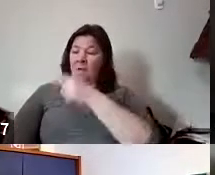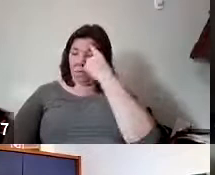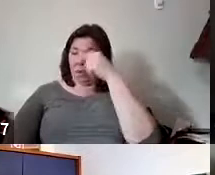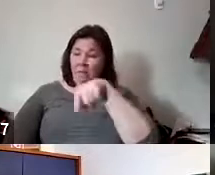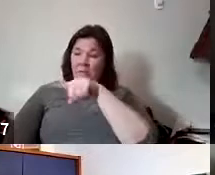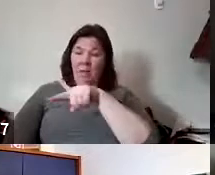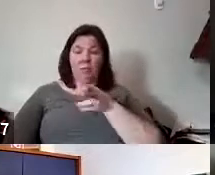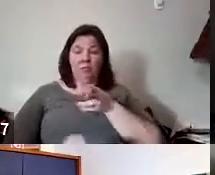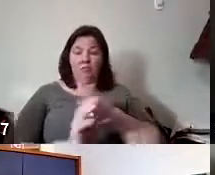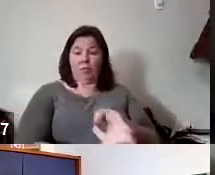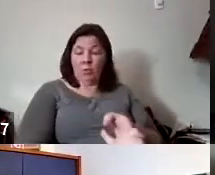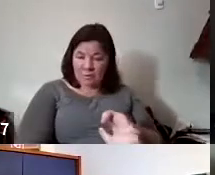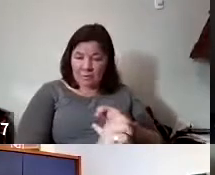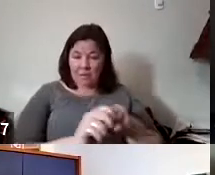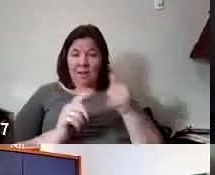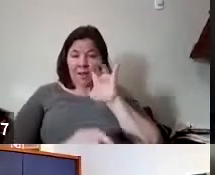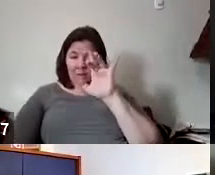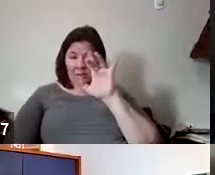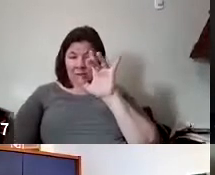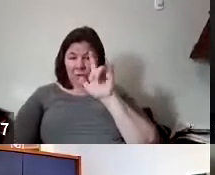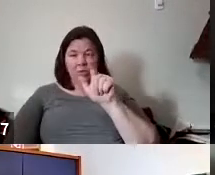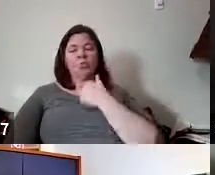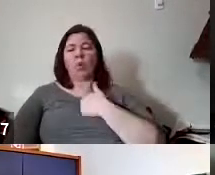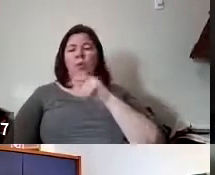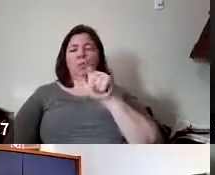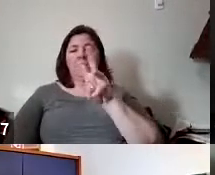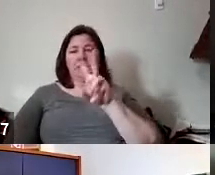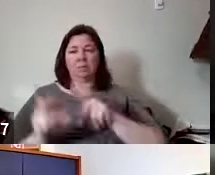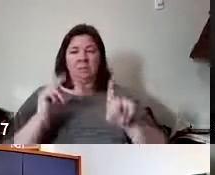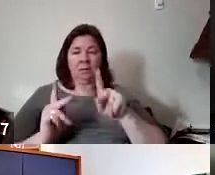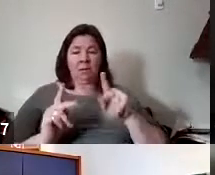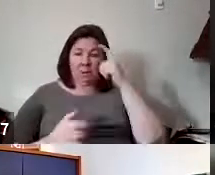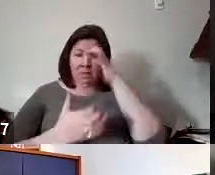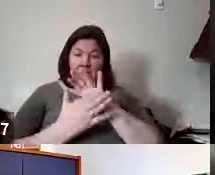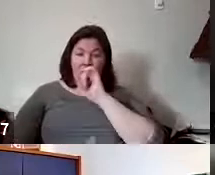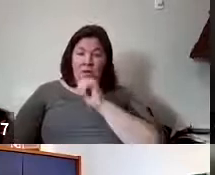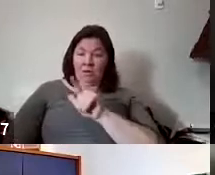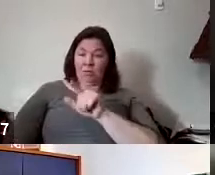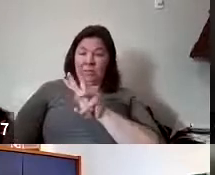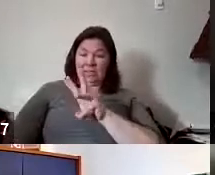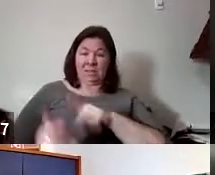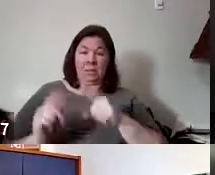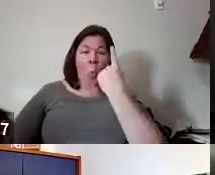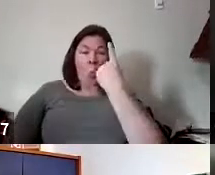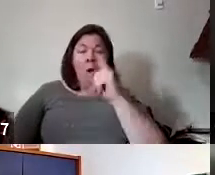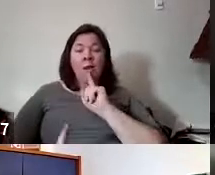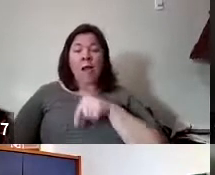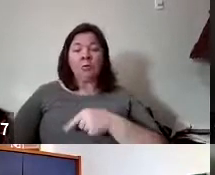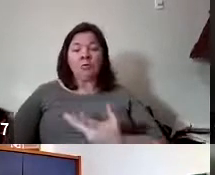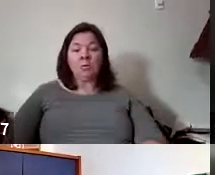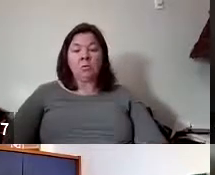way in. I had 26, sorry. And believe it or not, out of 26, one answered from